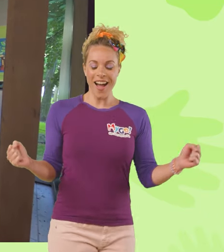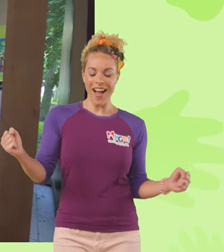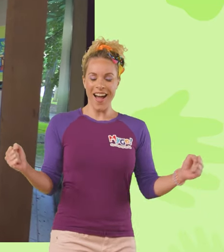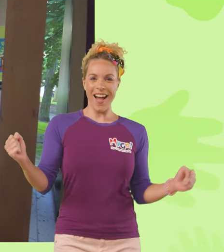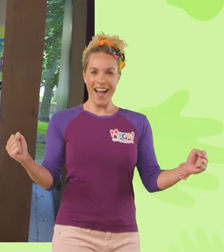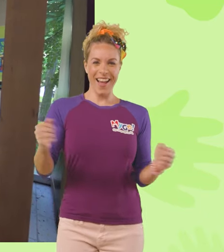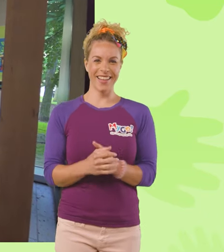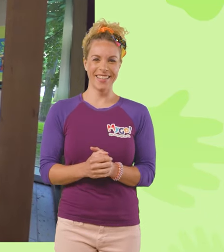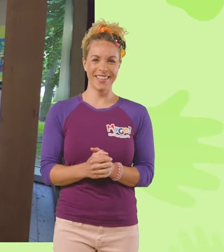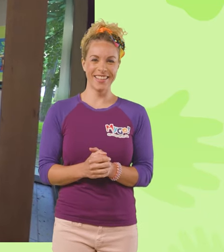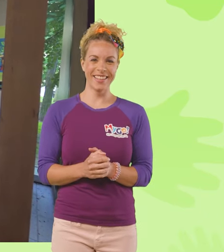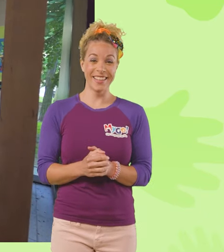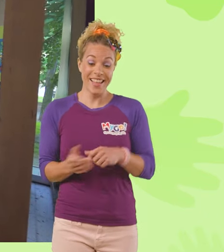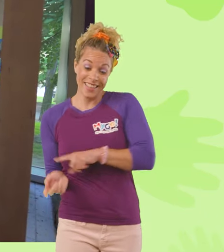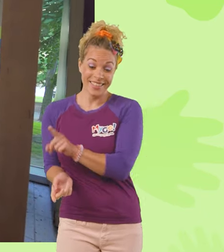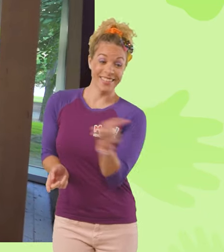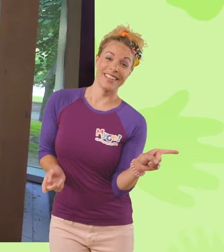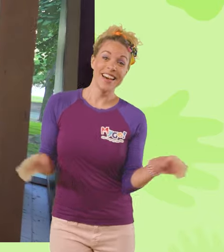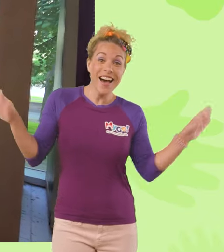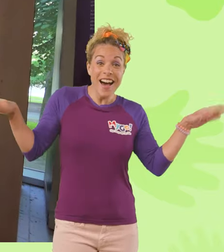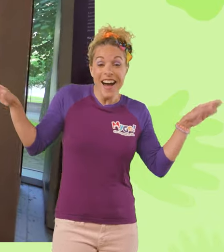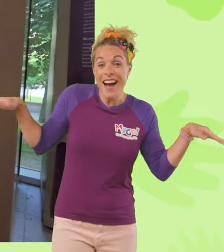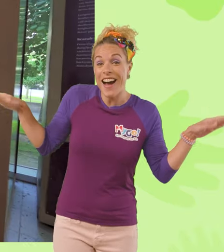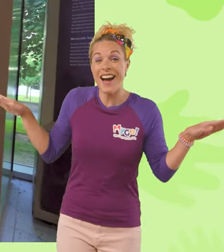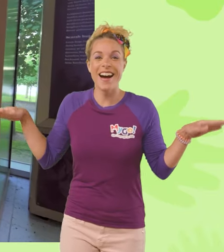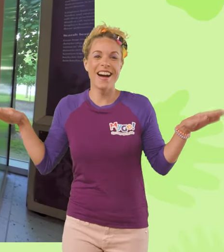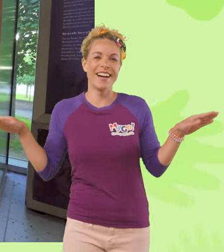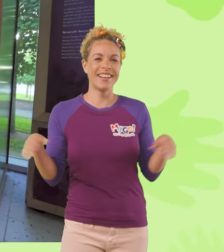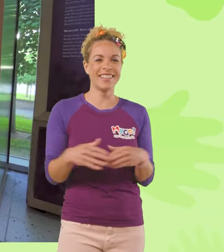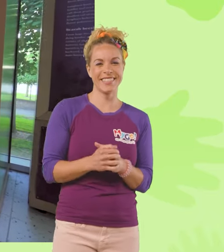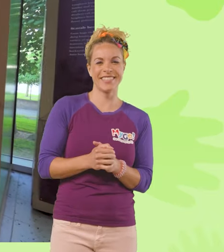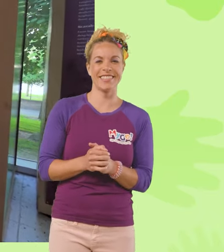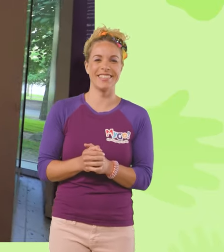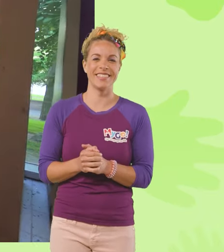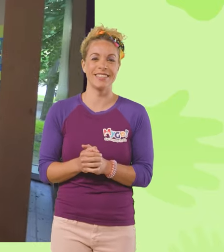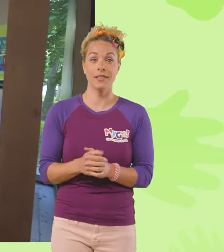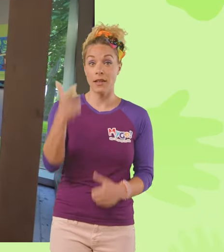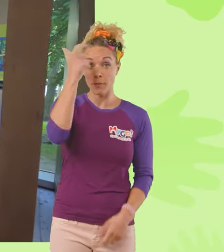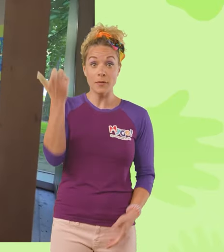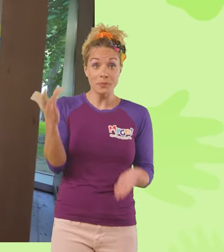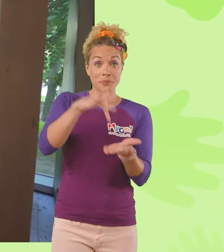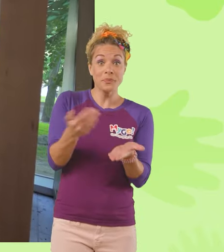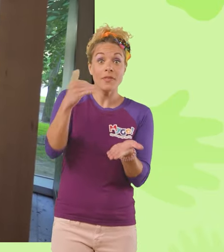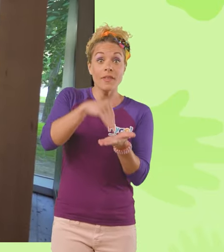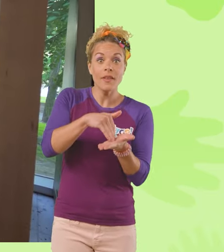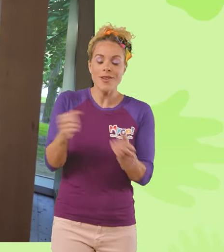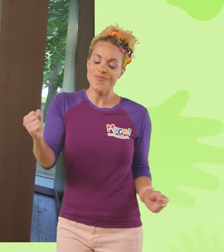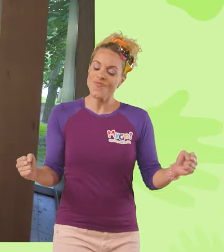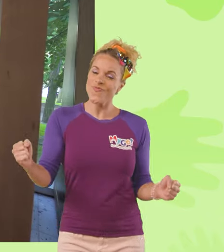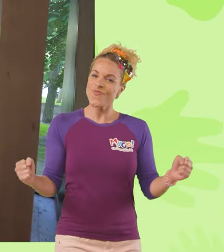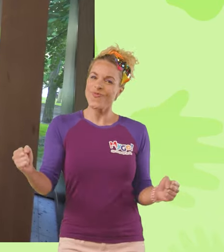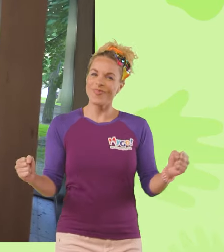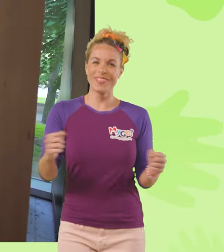Wiggle, wiggle, wiggle. Then go this way. Flap your wings. And then since you're back in the middle, you